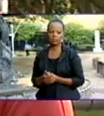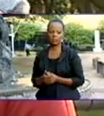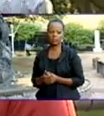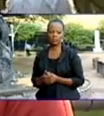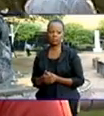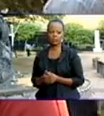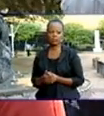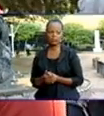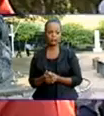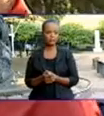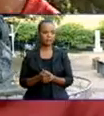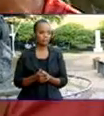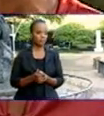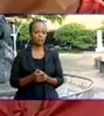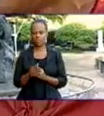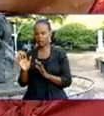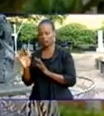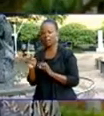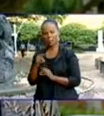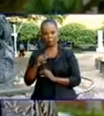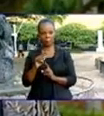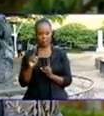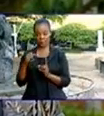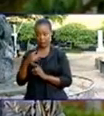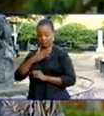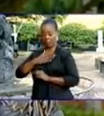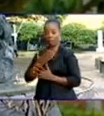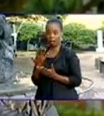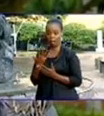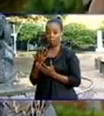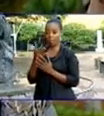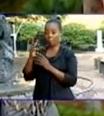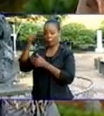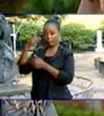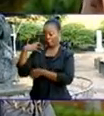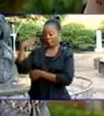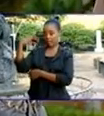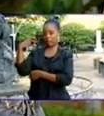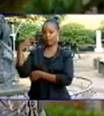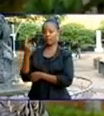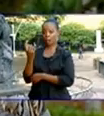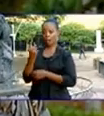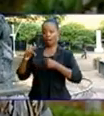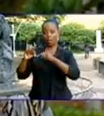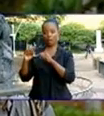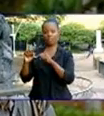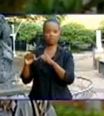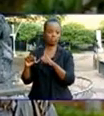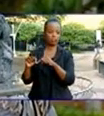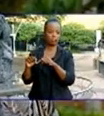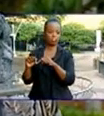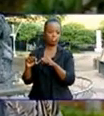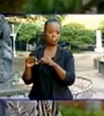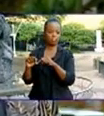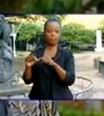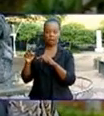it. You want to get me fired? Not at all. But I think, the reality is that the Minister called this. The Minister has noted that there